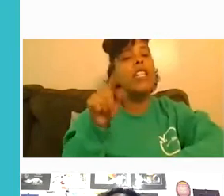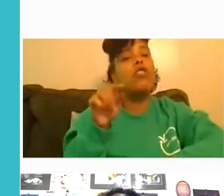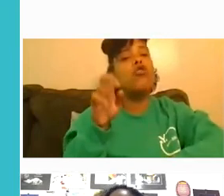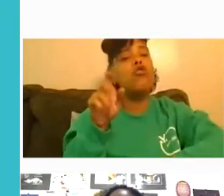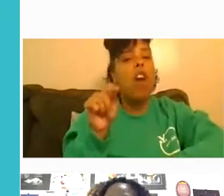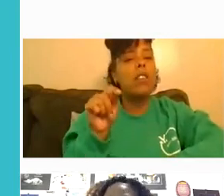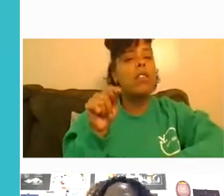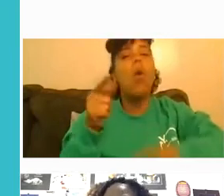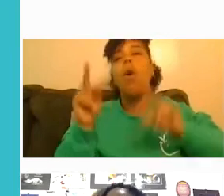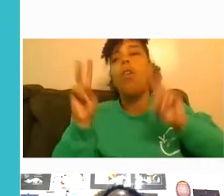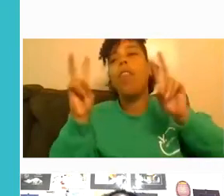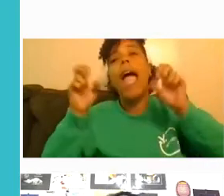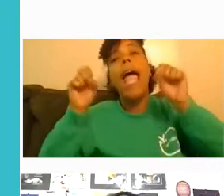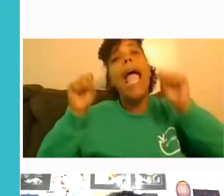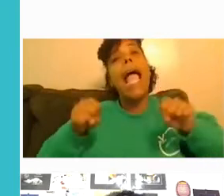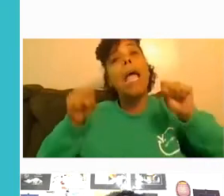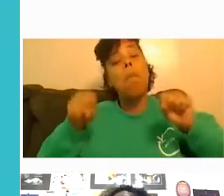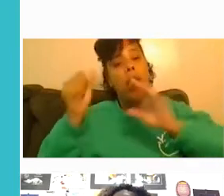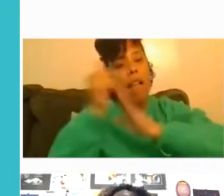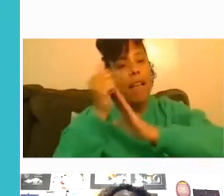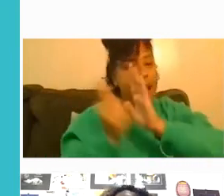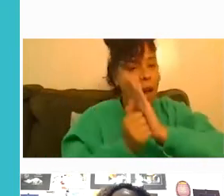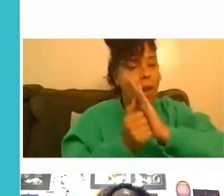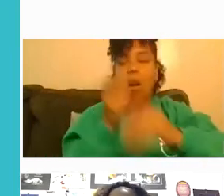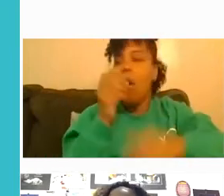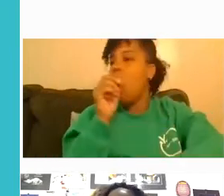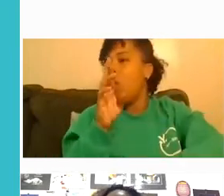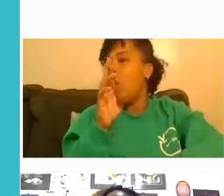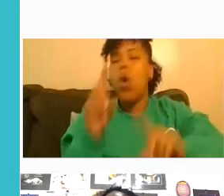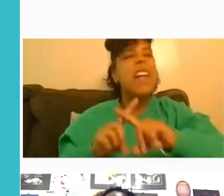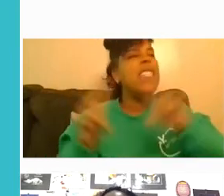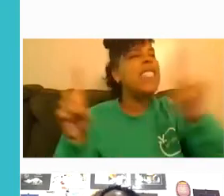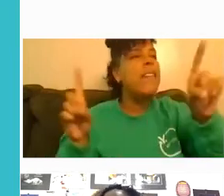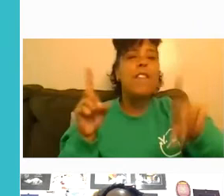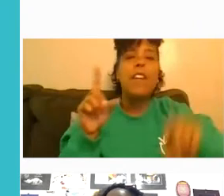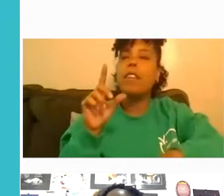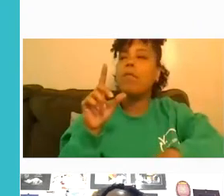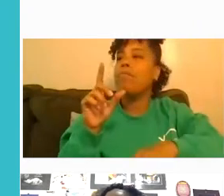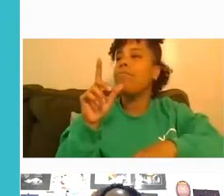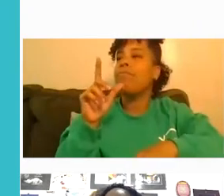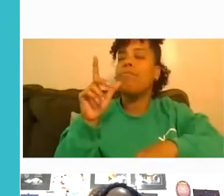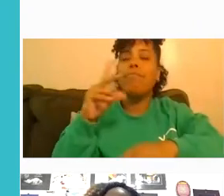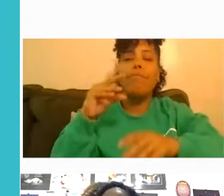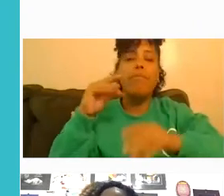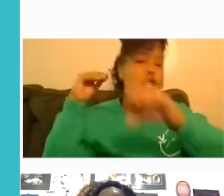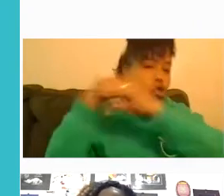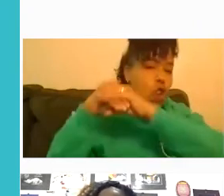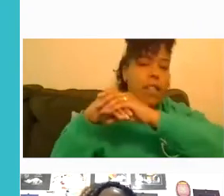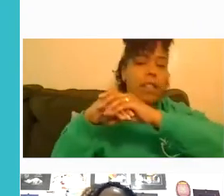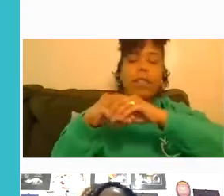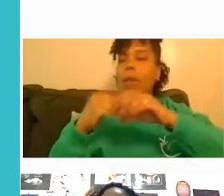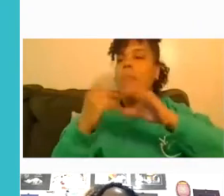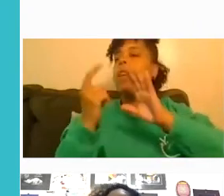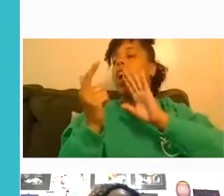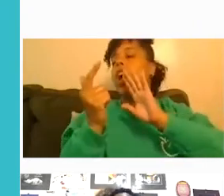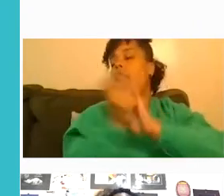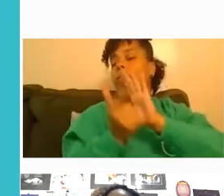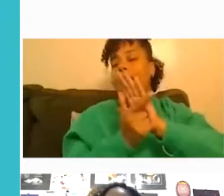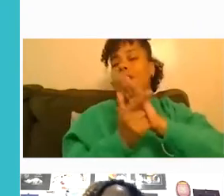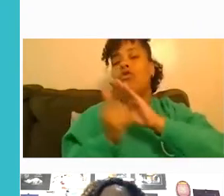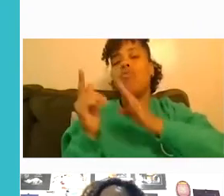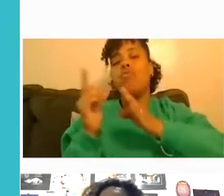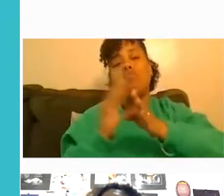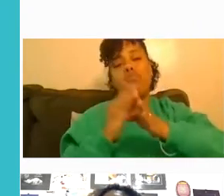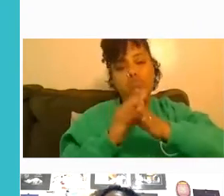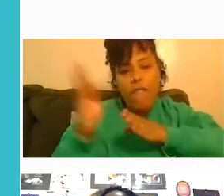account, or it goes into a different trust, whatever. A lawyer or a legal professional would tell you more the